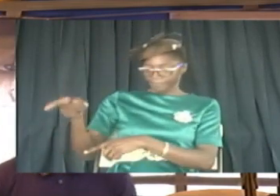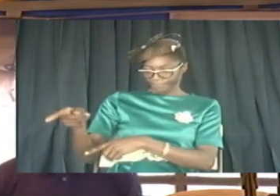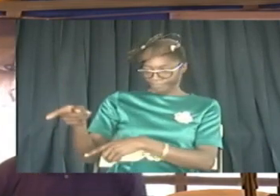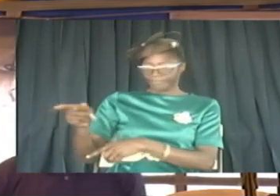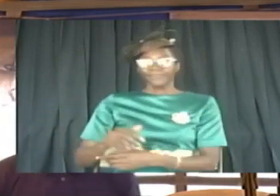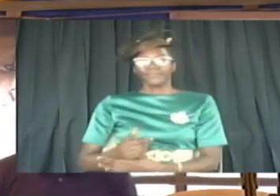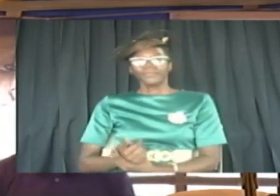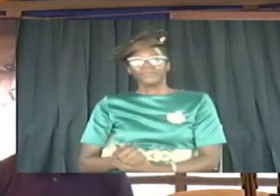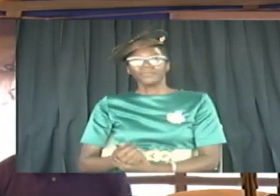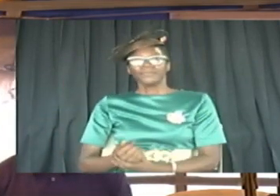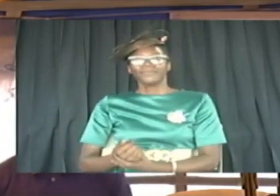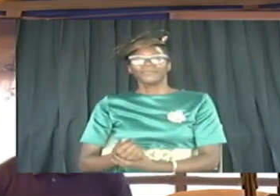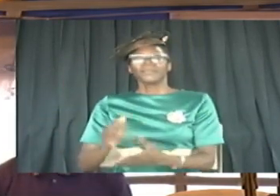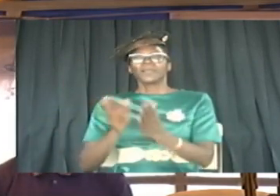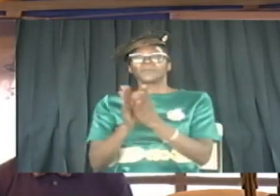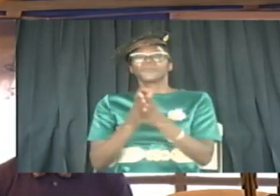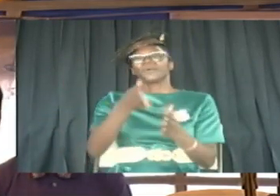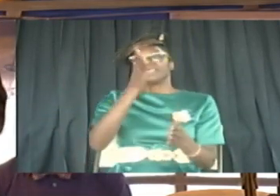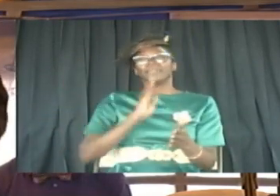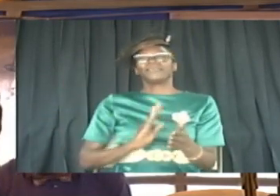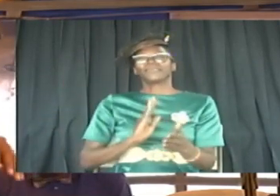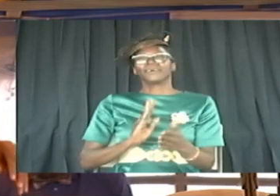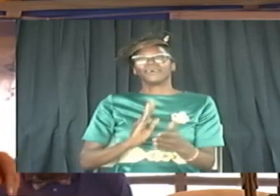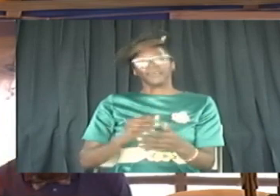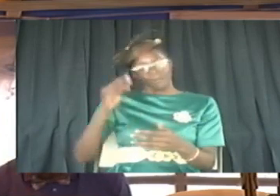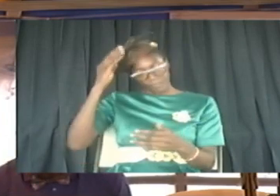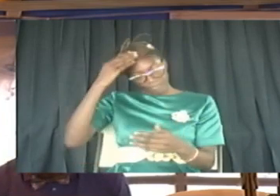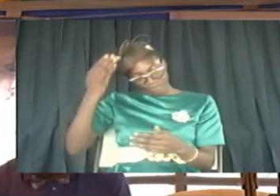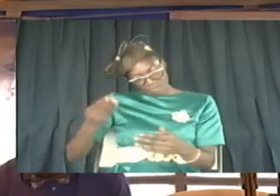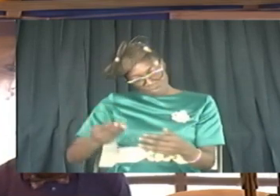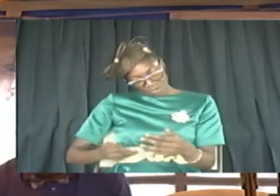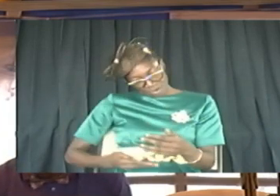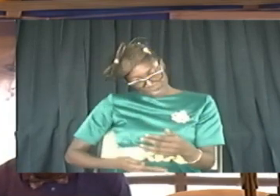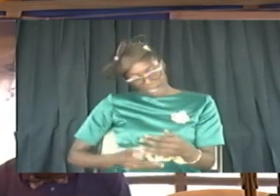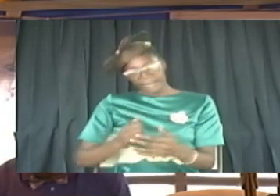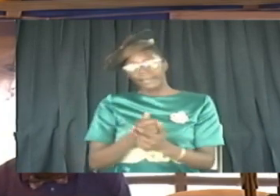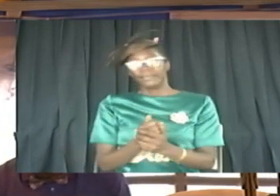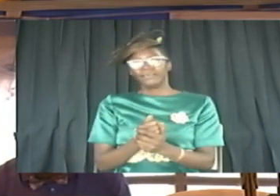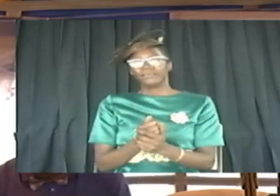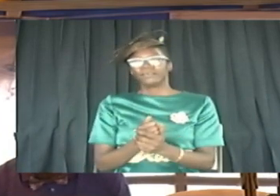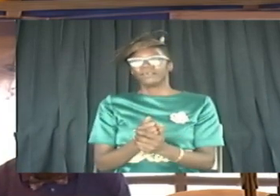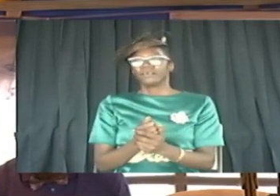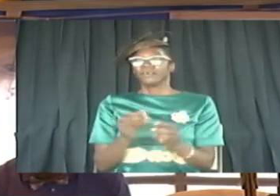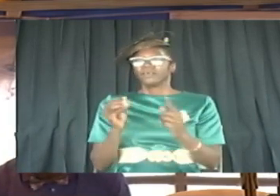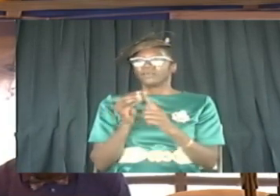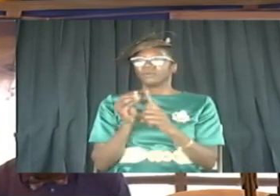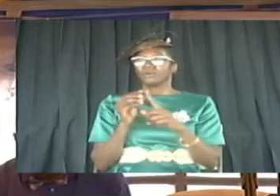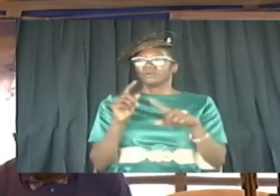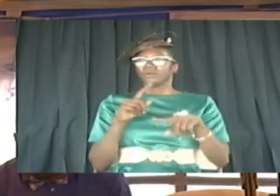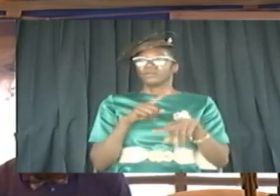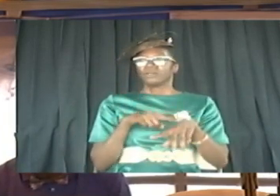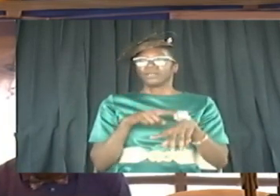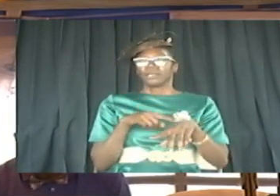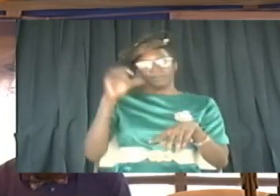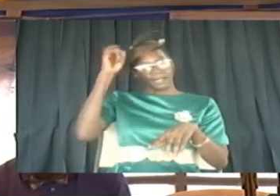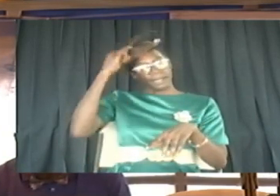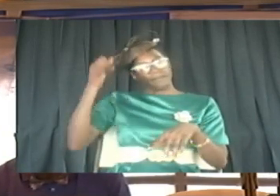Praise God. Can we bow our heads one more time? I invite